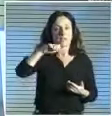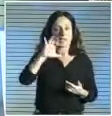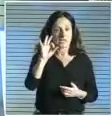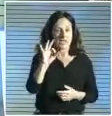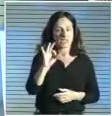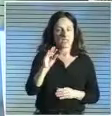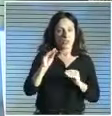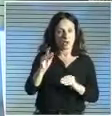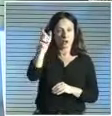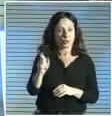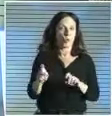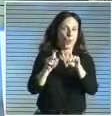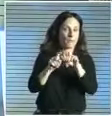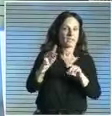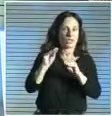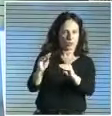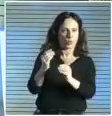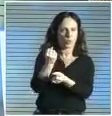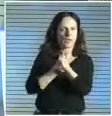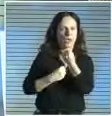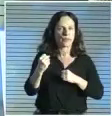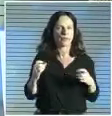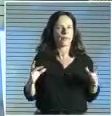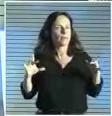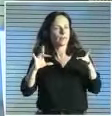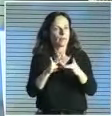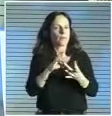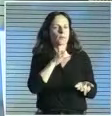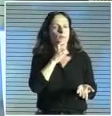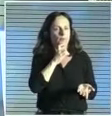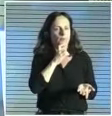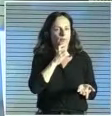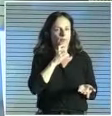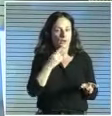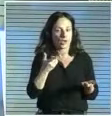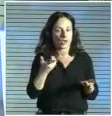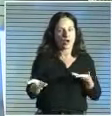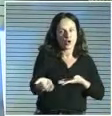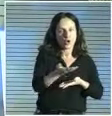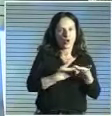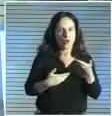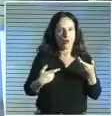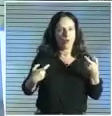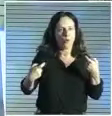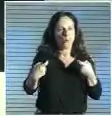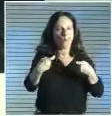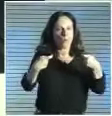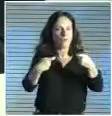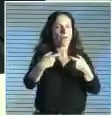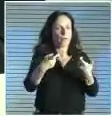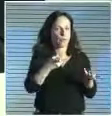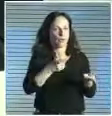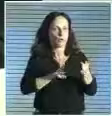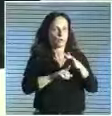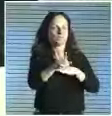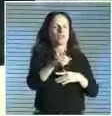your approach on this sort of net positive thinking? Well, first of all, I want to be part of the Alliance because all of them seems to be very Yes,